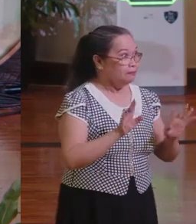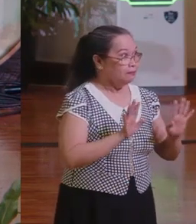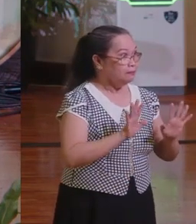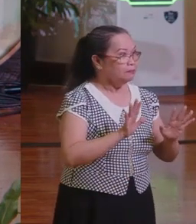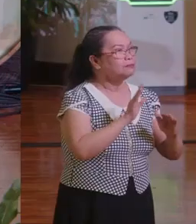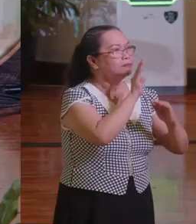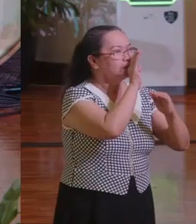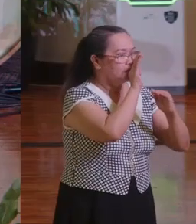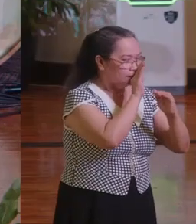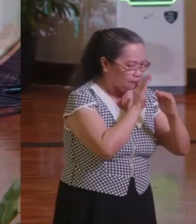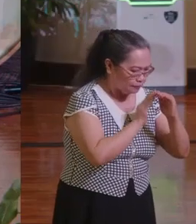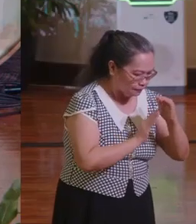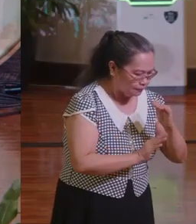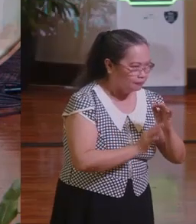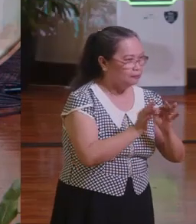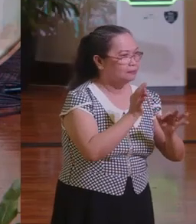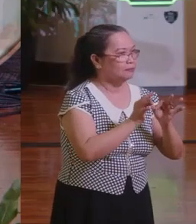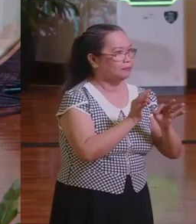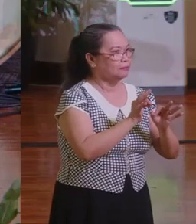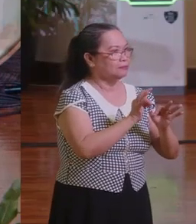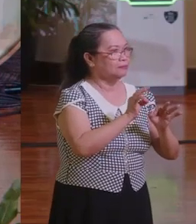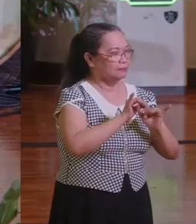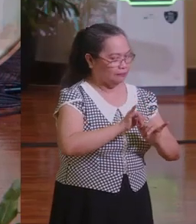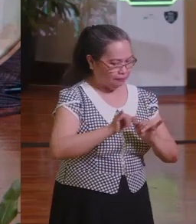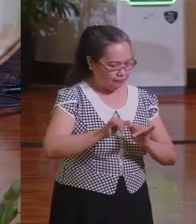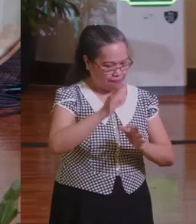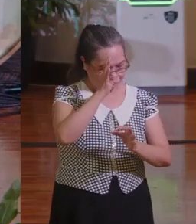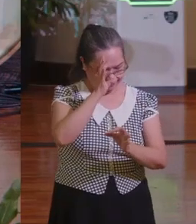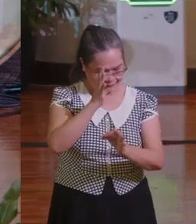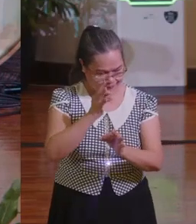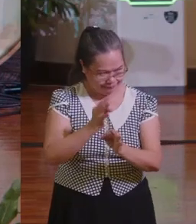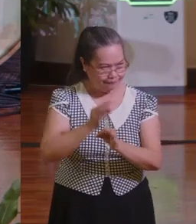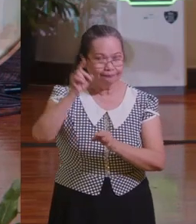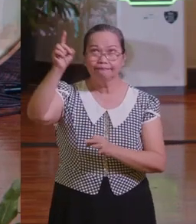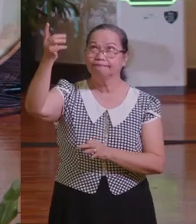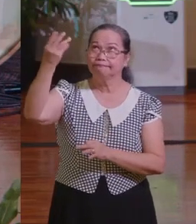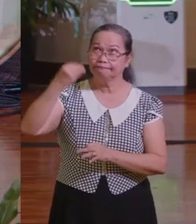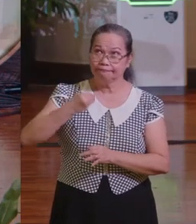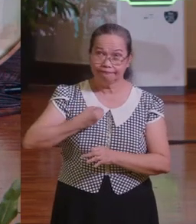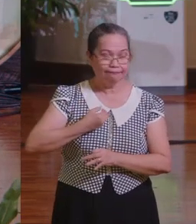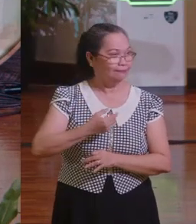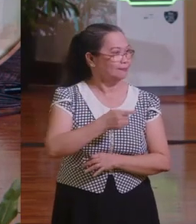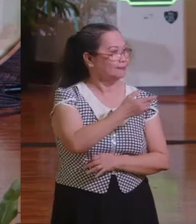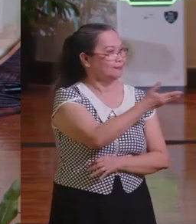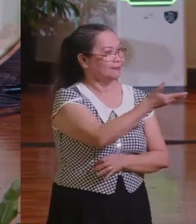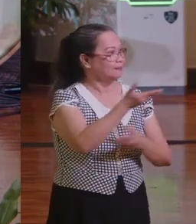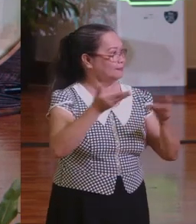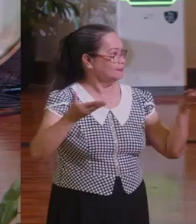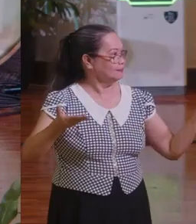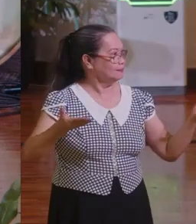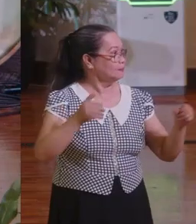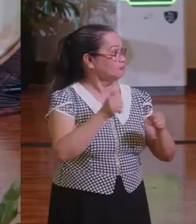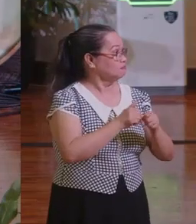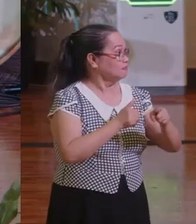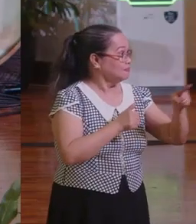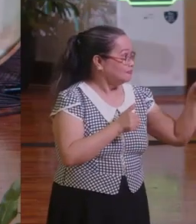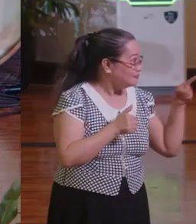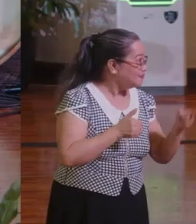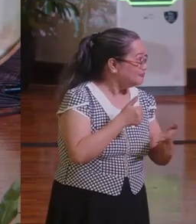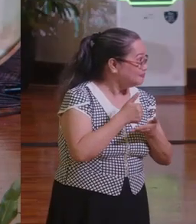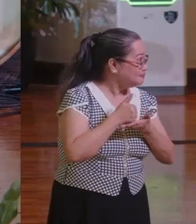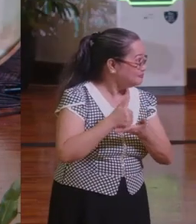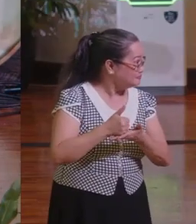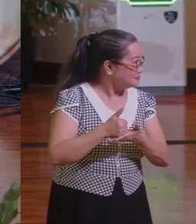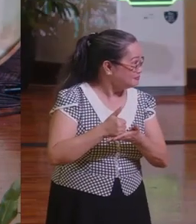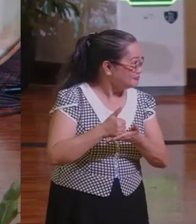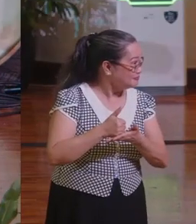sober judgment, each according to the measure of faith that God has assigned. Kapag tayo tumutulong sa ating